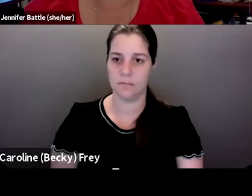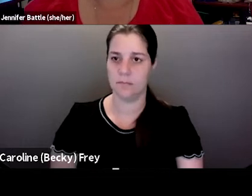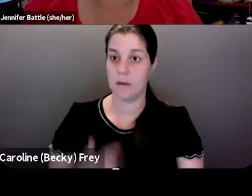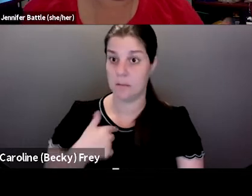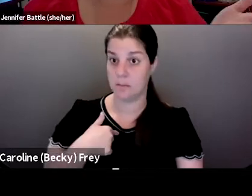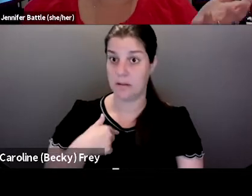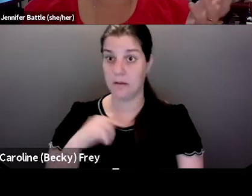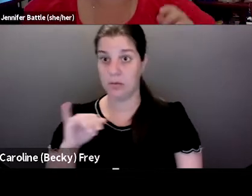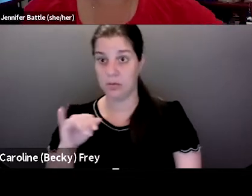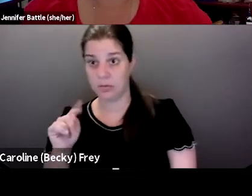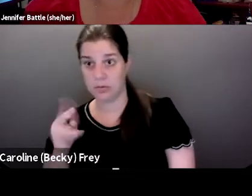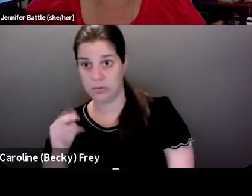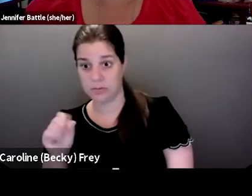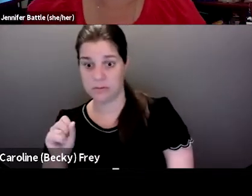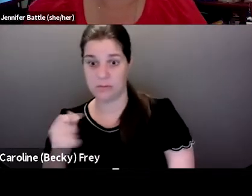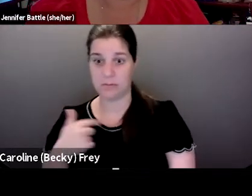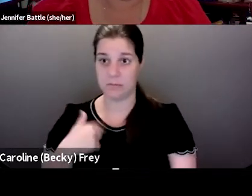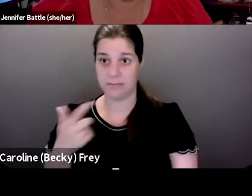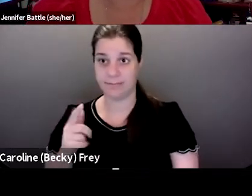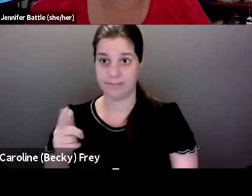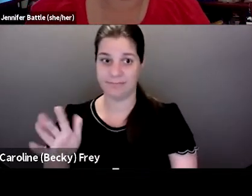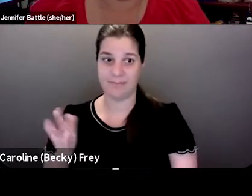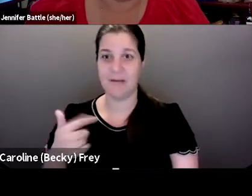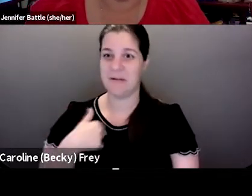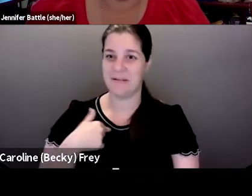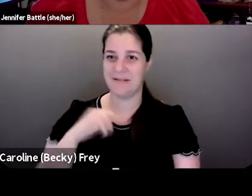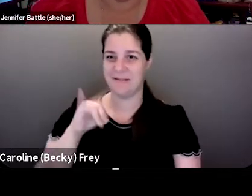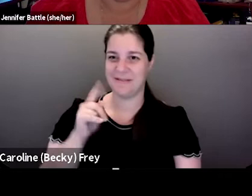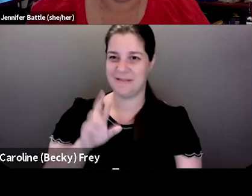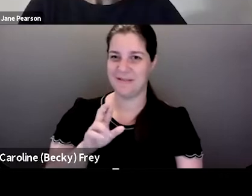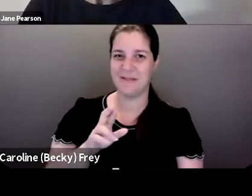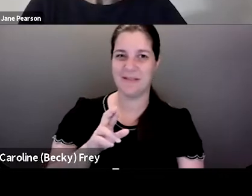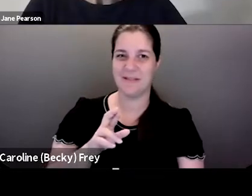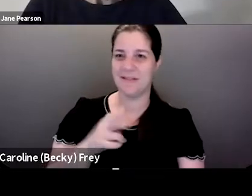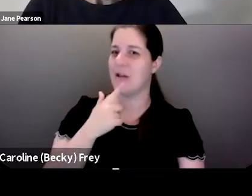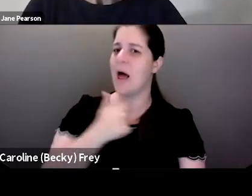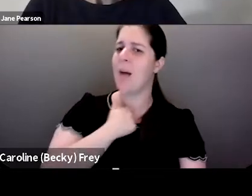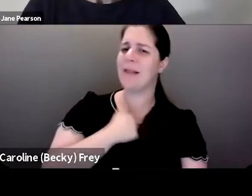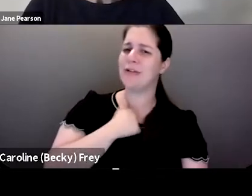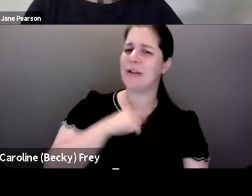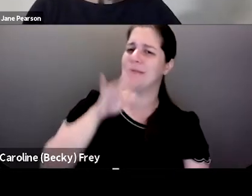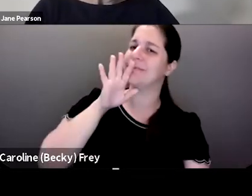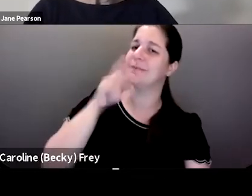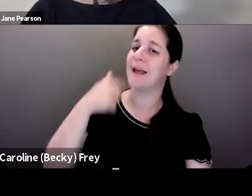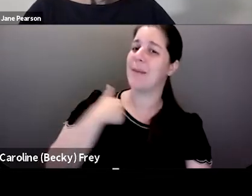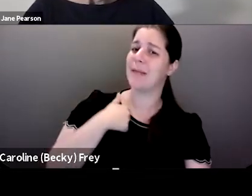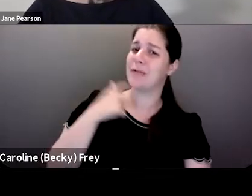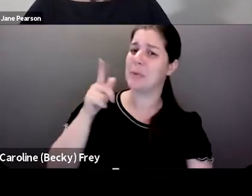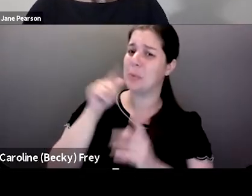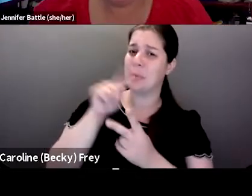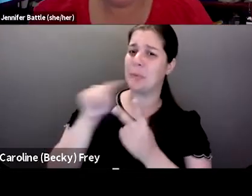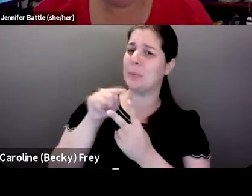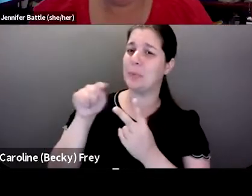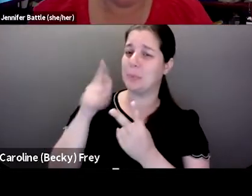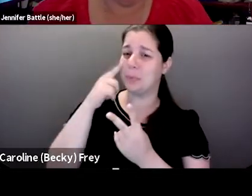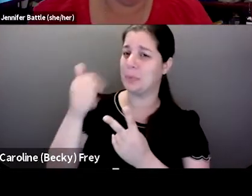So this is Jennifer Battle, and this is my slide. So sorry about that. I apologize. No worries. We'll jump right in.